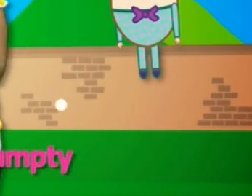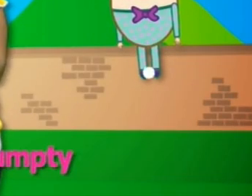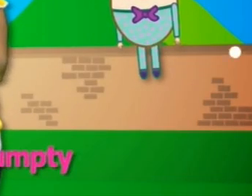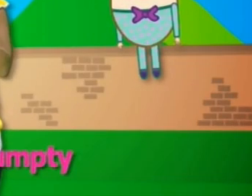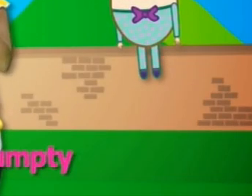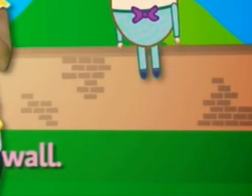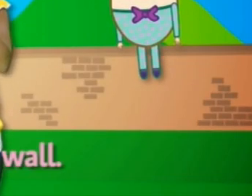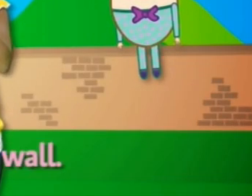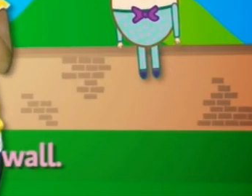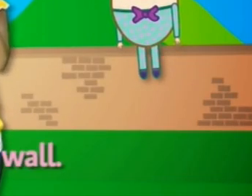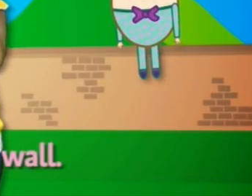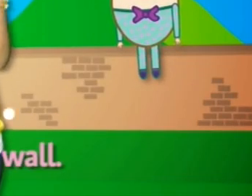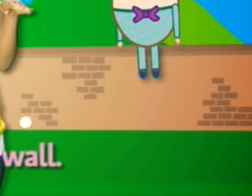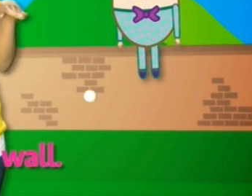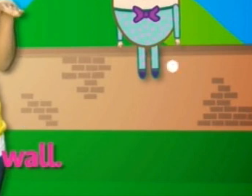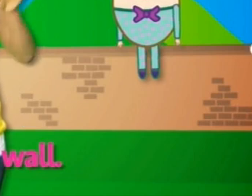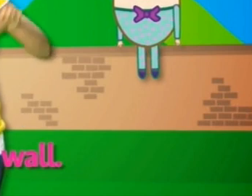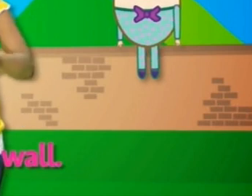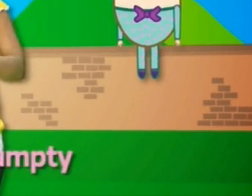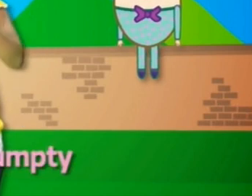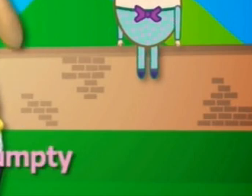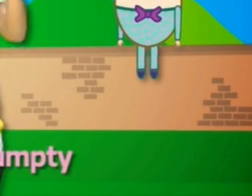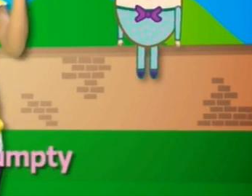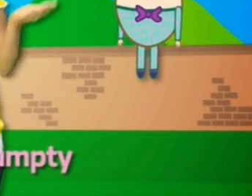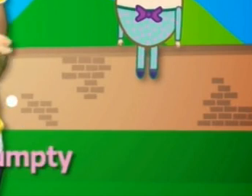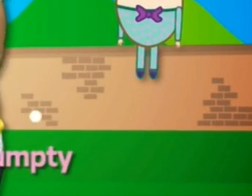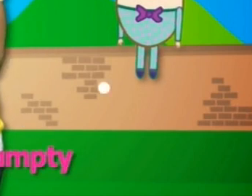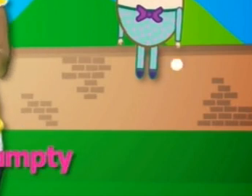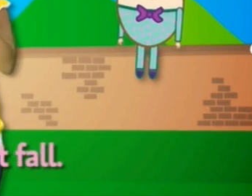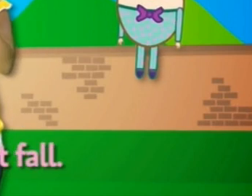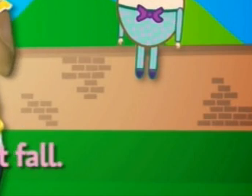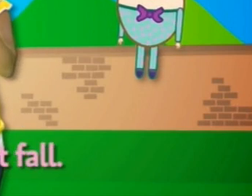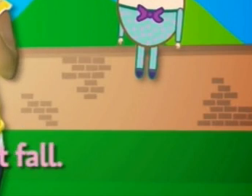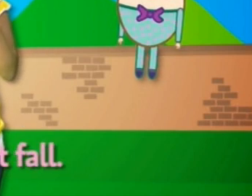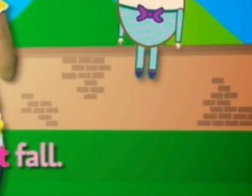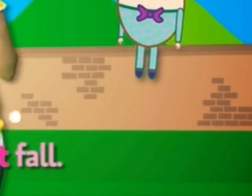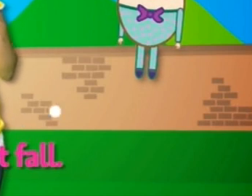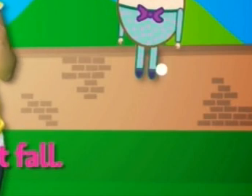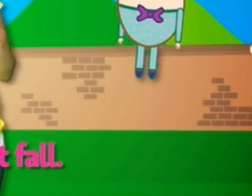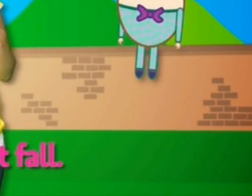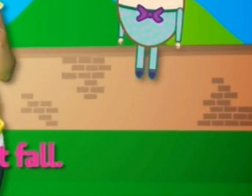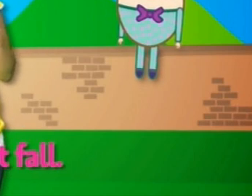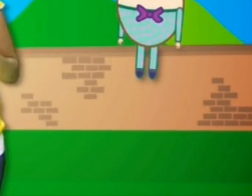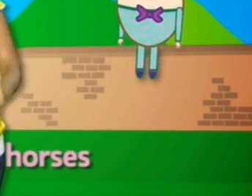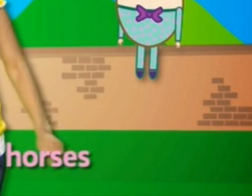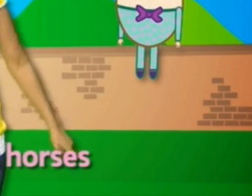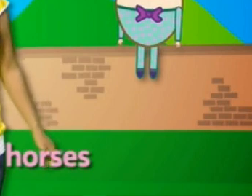Humpty Dumpty sat on a wall. Humpty Dumpty had a great